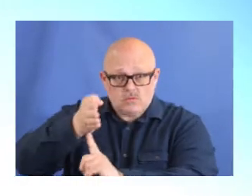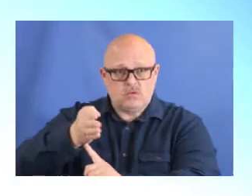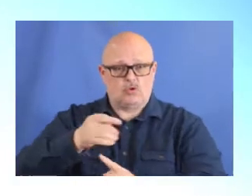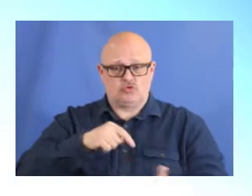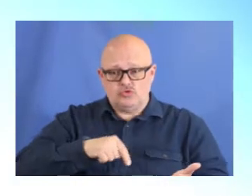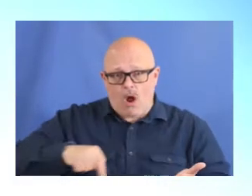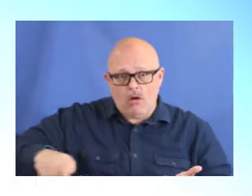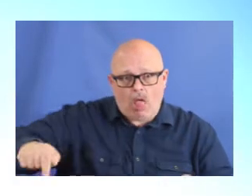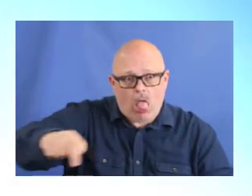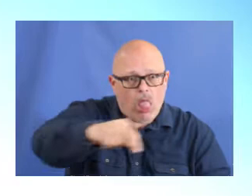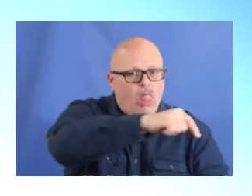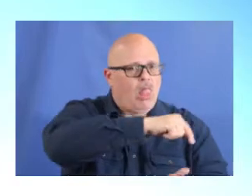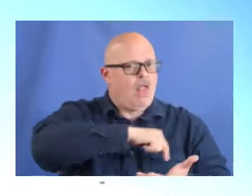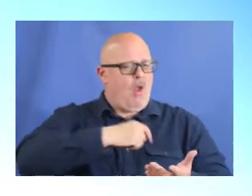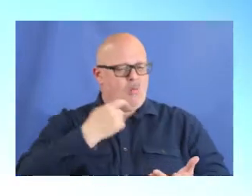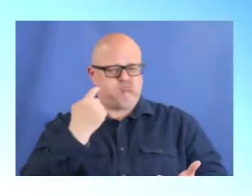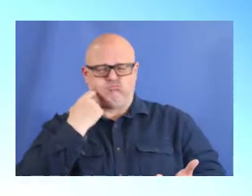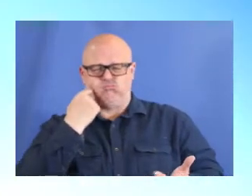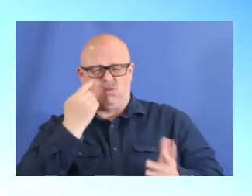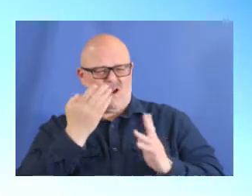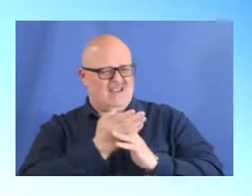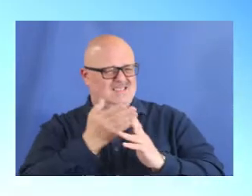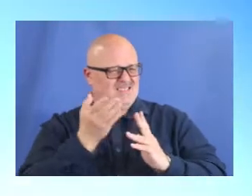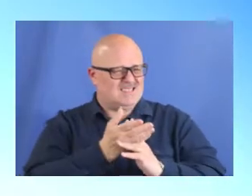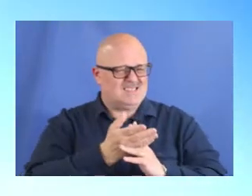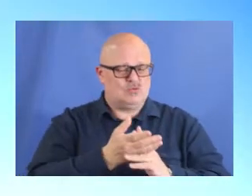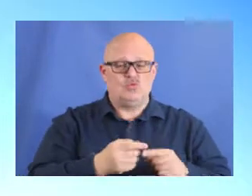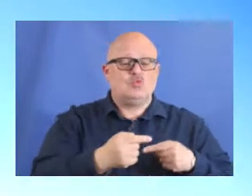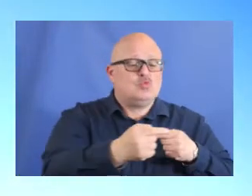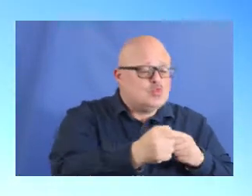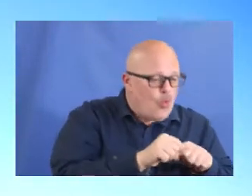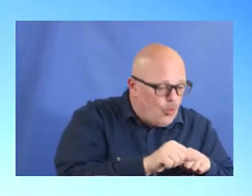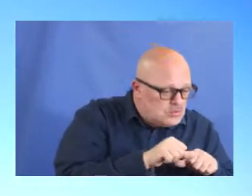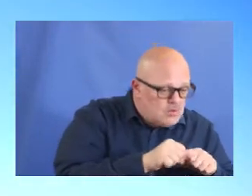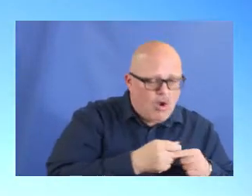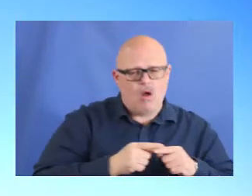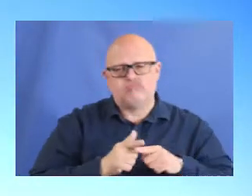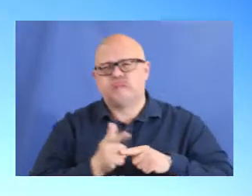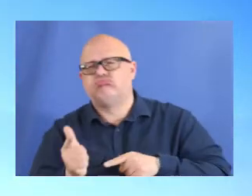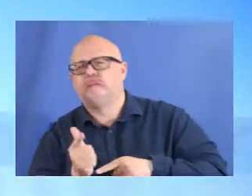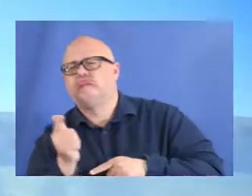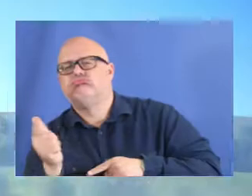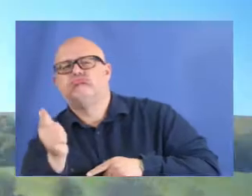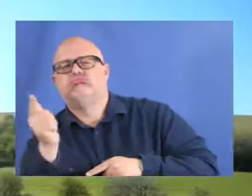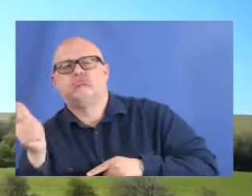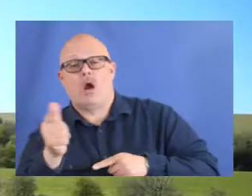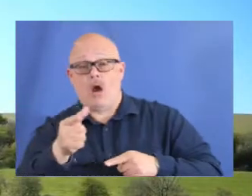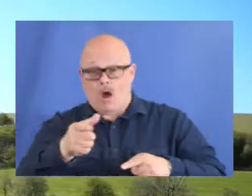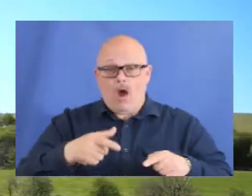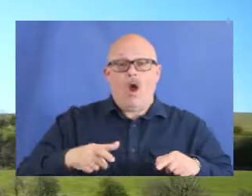are circular. They cover a variety of terrains: easy access,